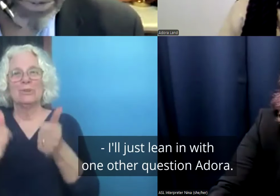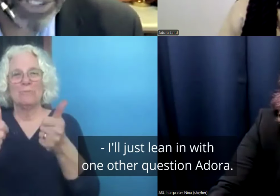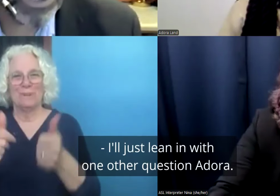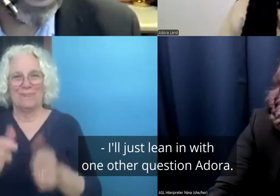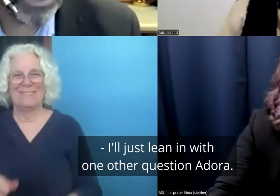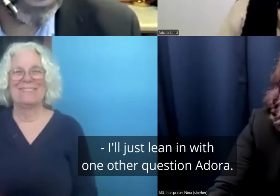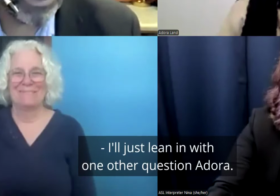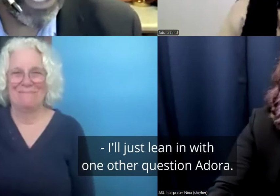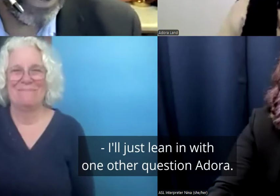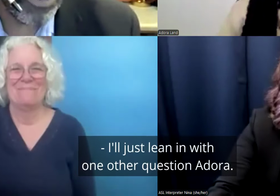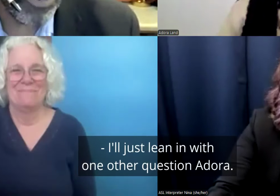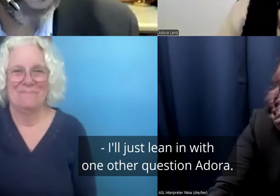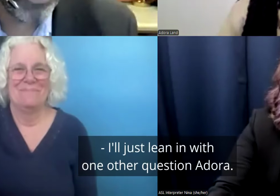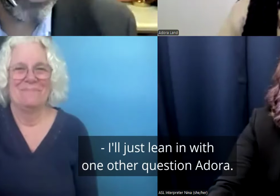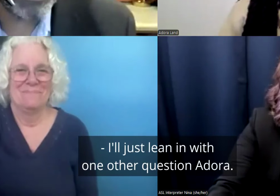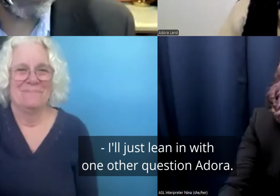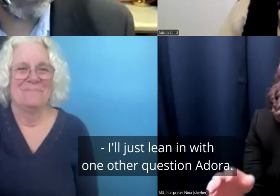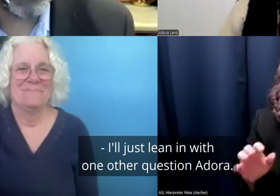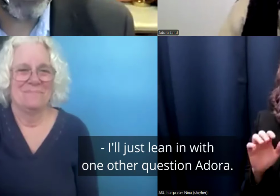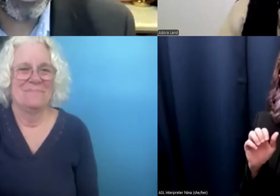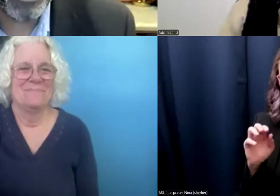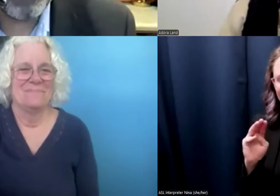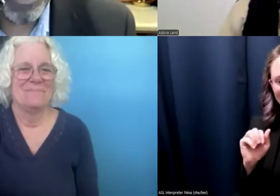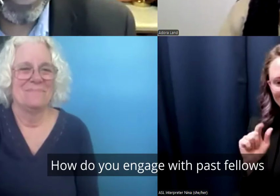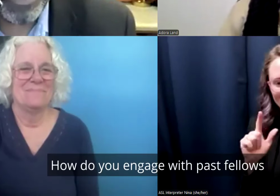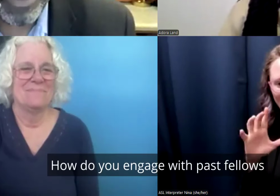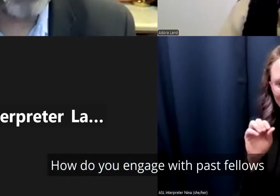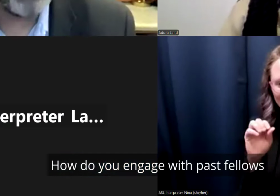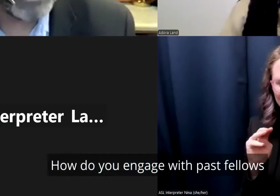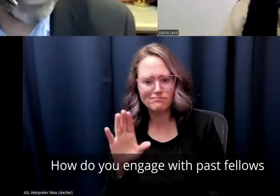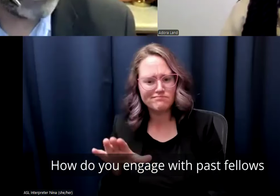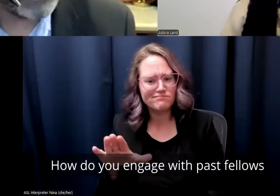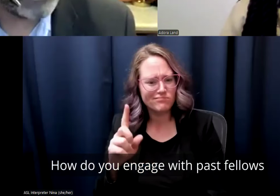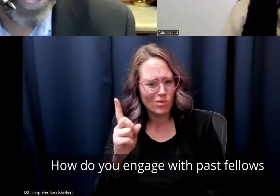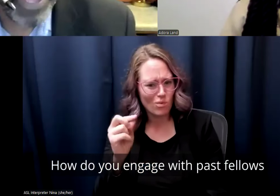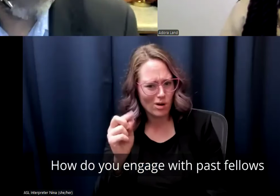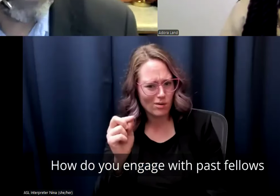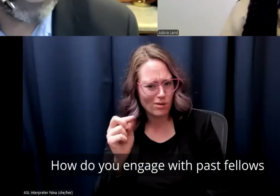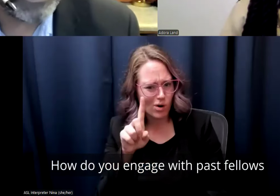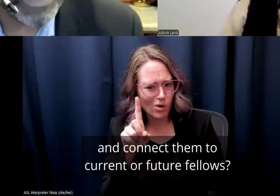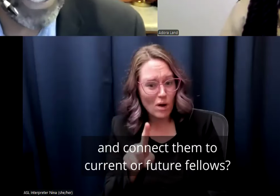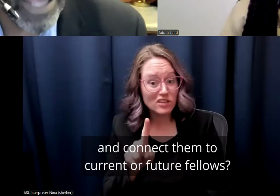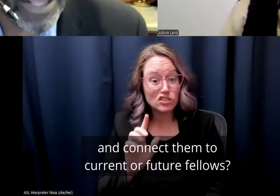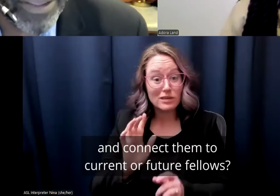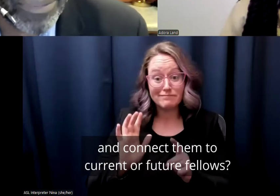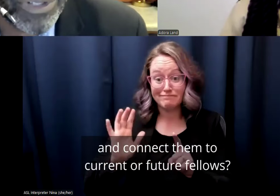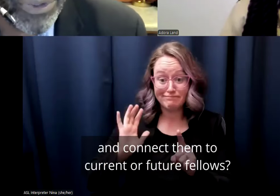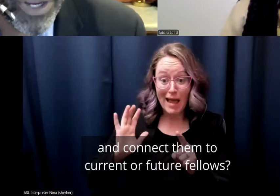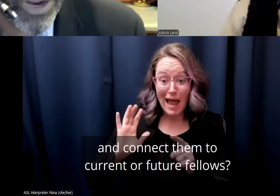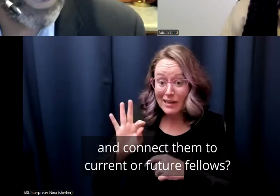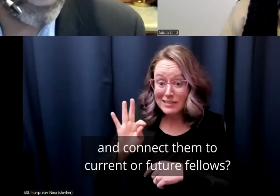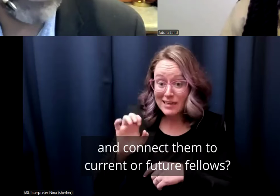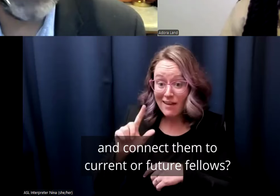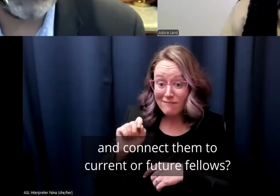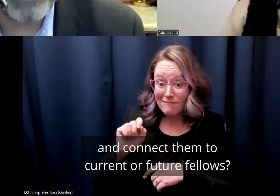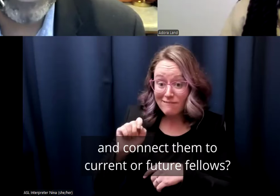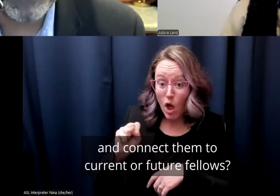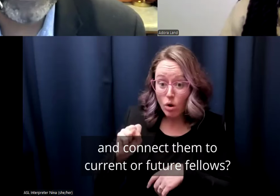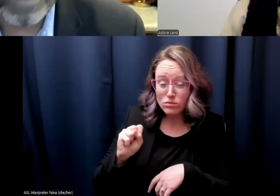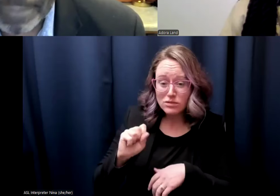I'll just lean in with one other question, Dora. How do you engage with past fellows and connect them to current or